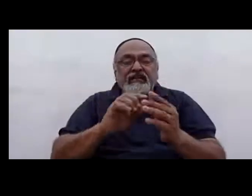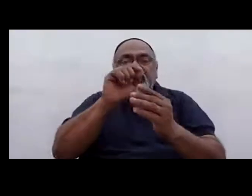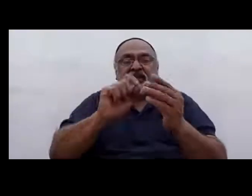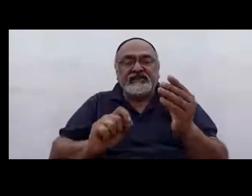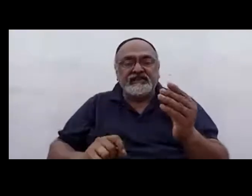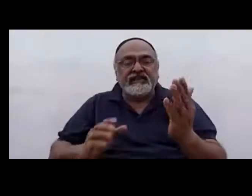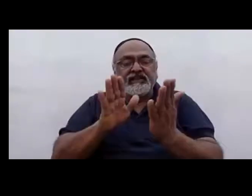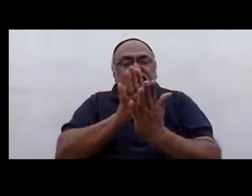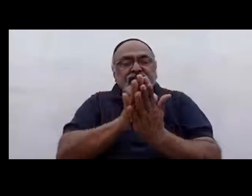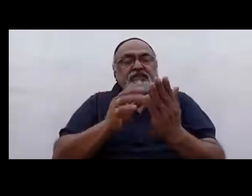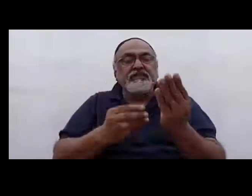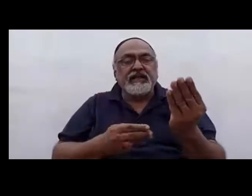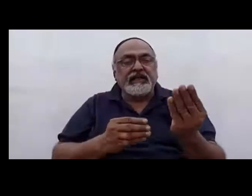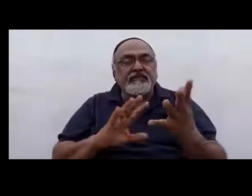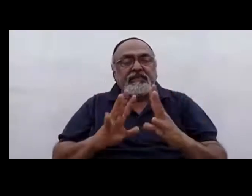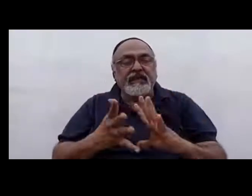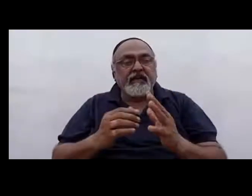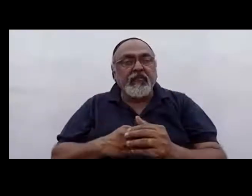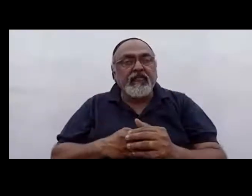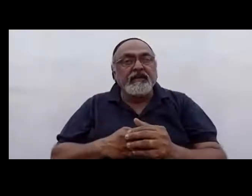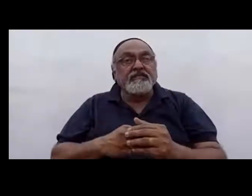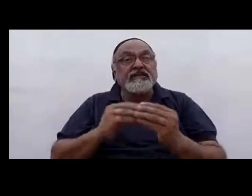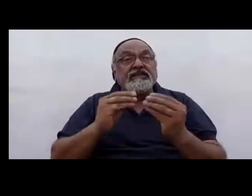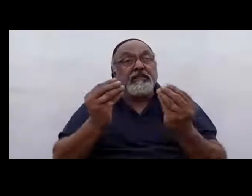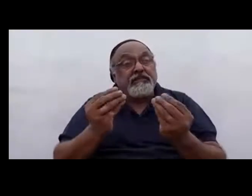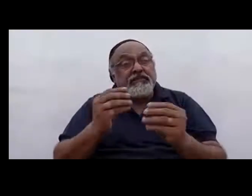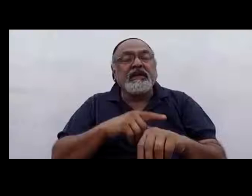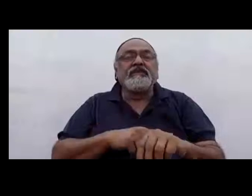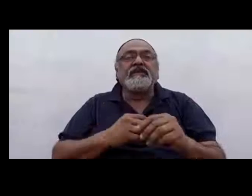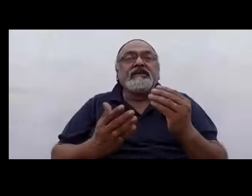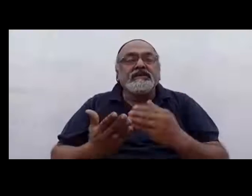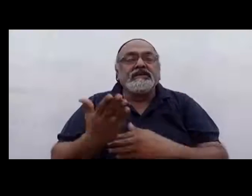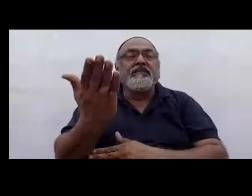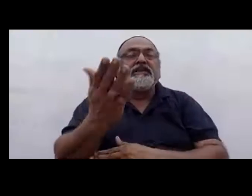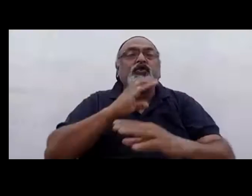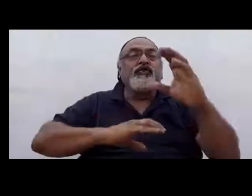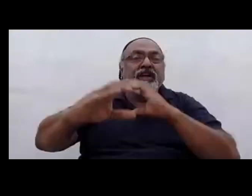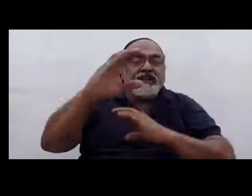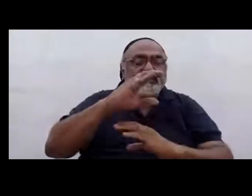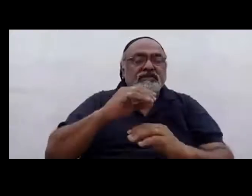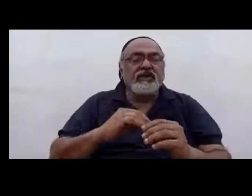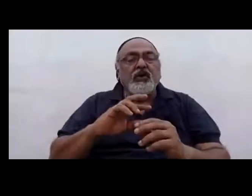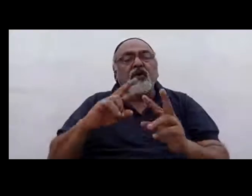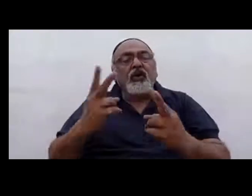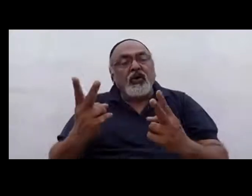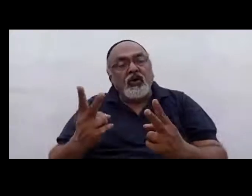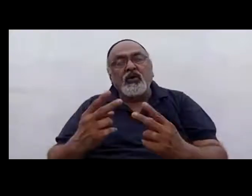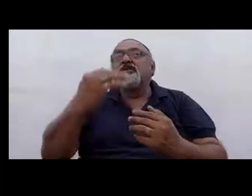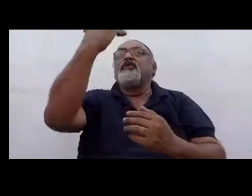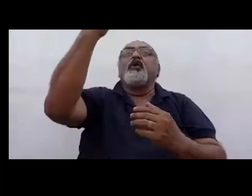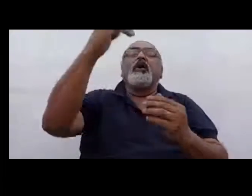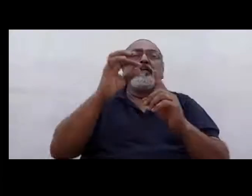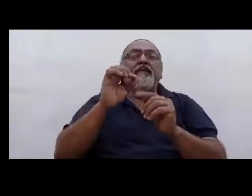the abstract at the end. But in cases of submission to any conference or call for papers as